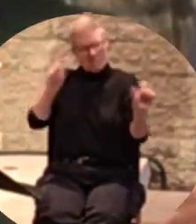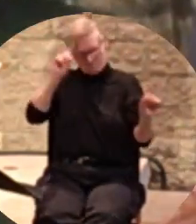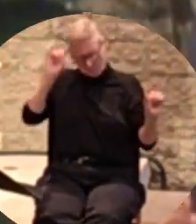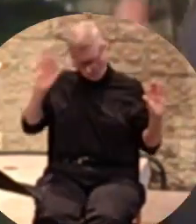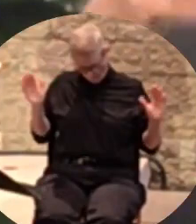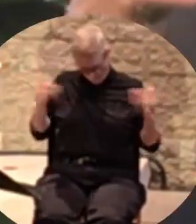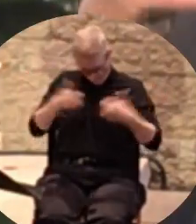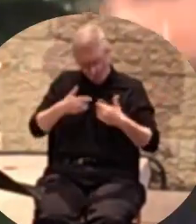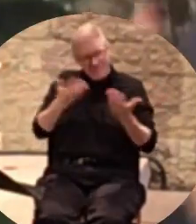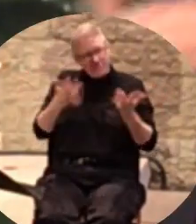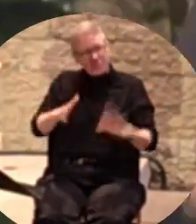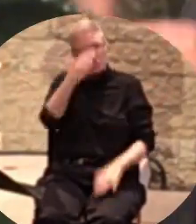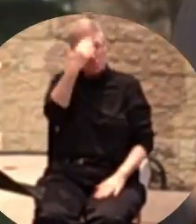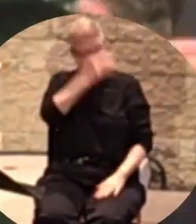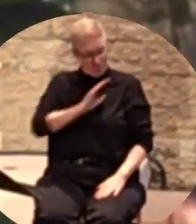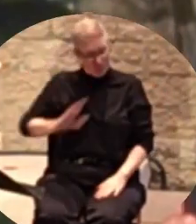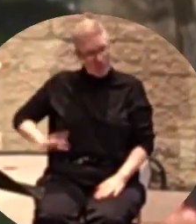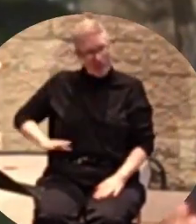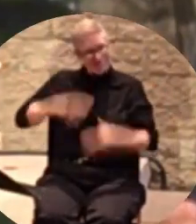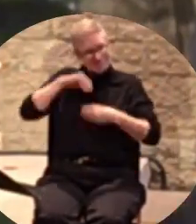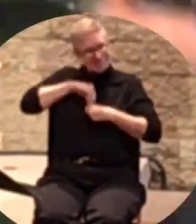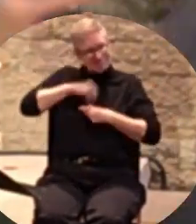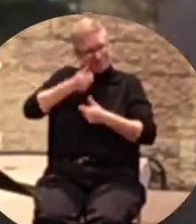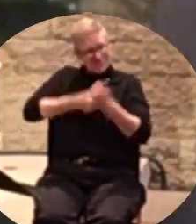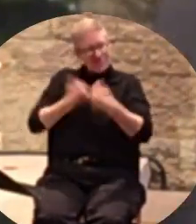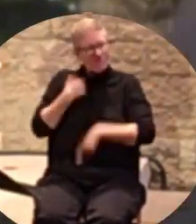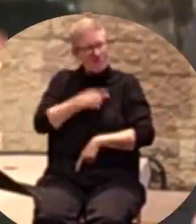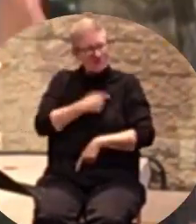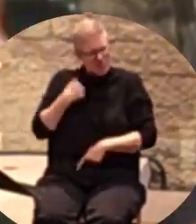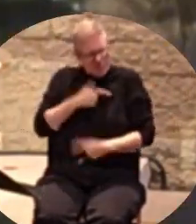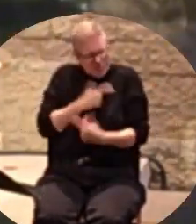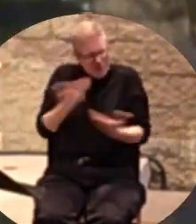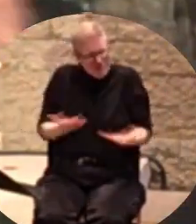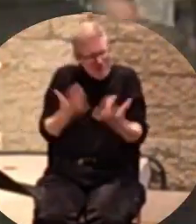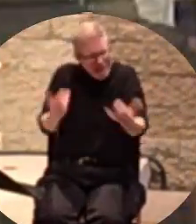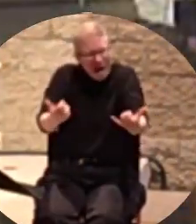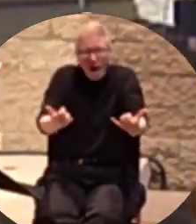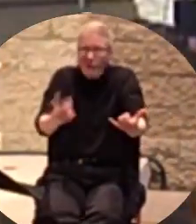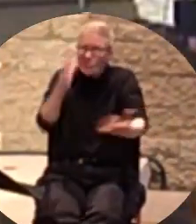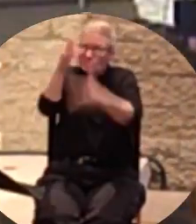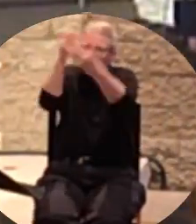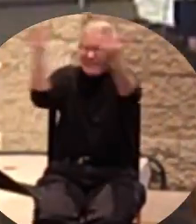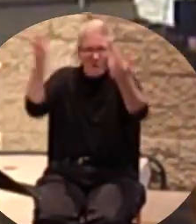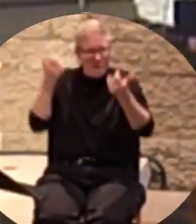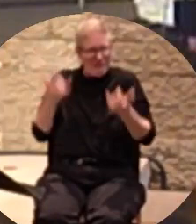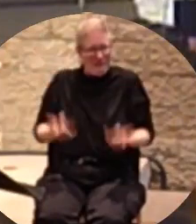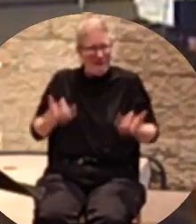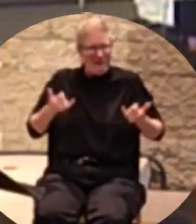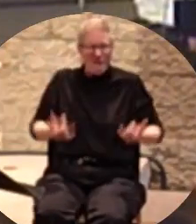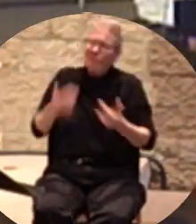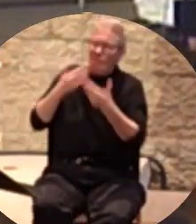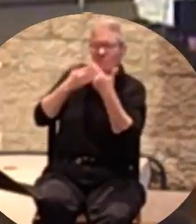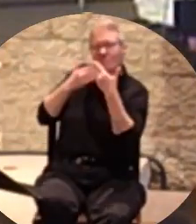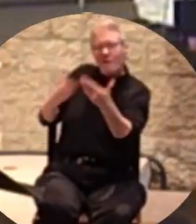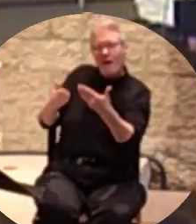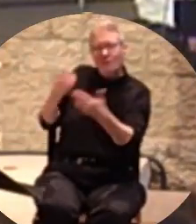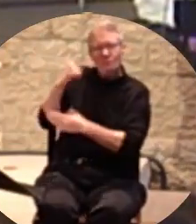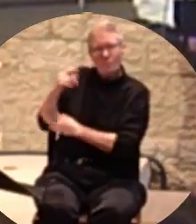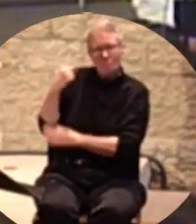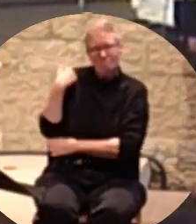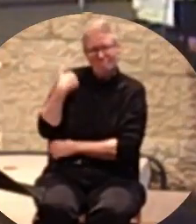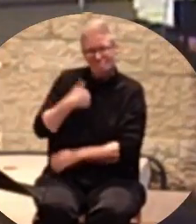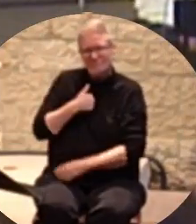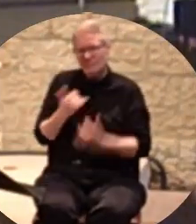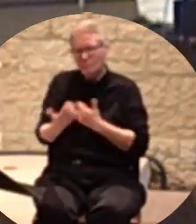Christ presence and be at that throne. So we are so blessed. And thanks for reminding us of that this morning. You know,